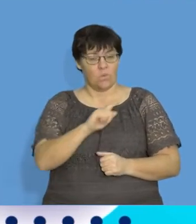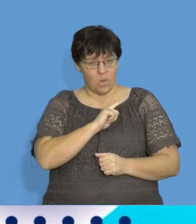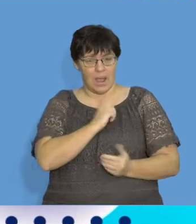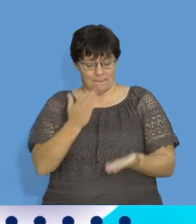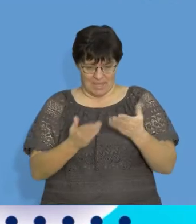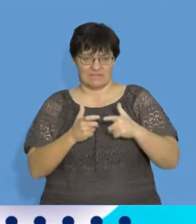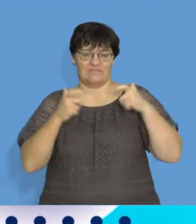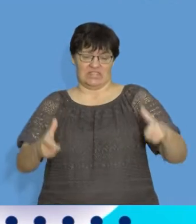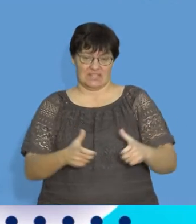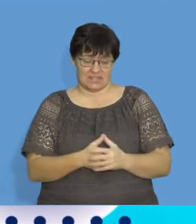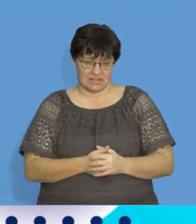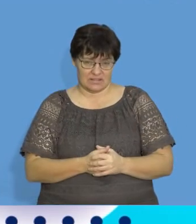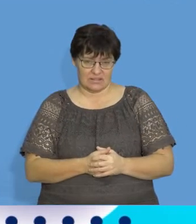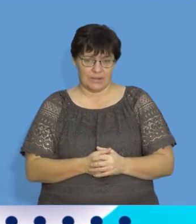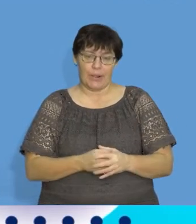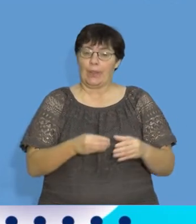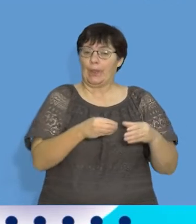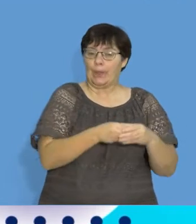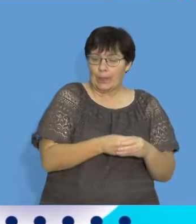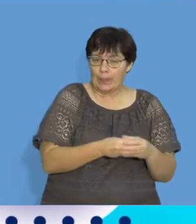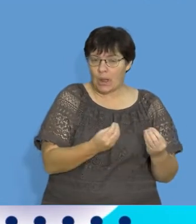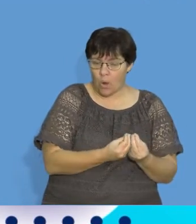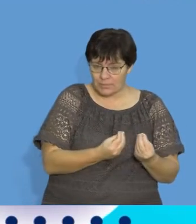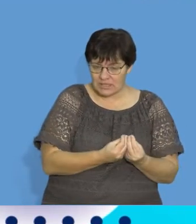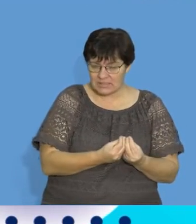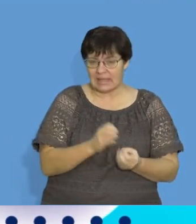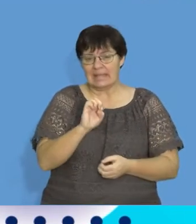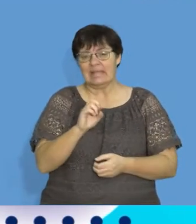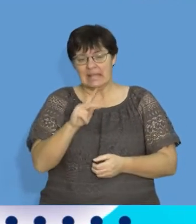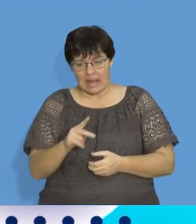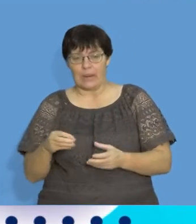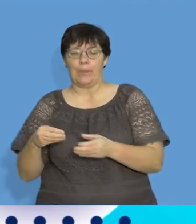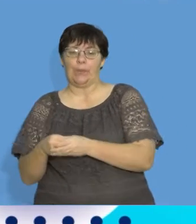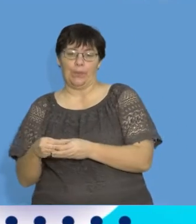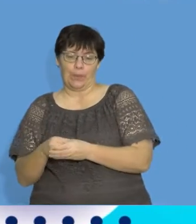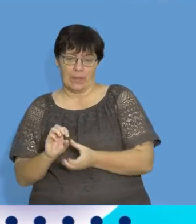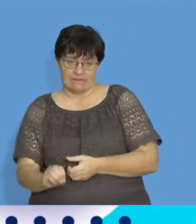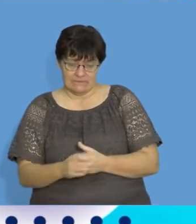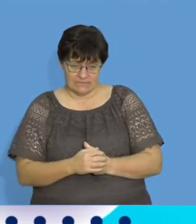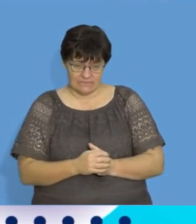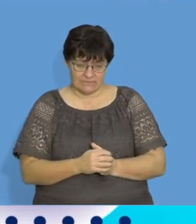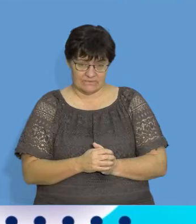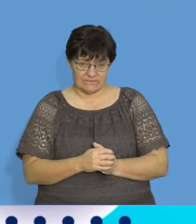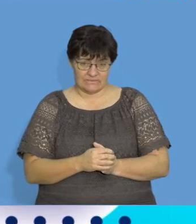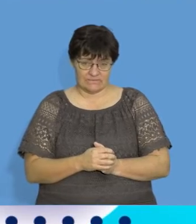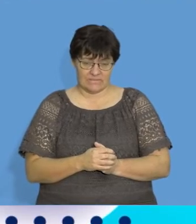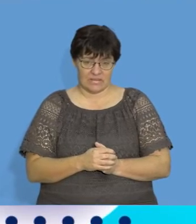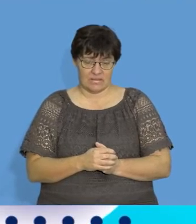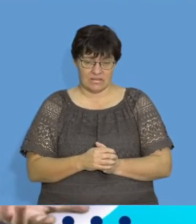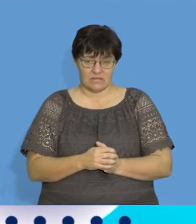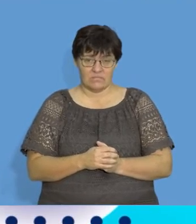because they've got a bigger mass. Smaller objects will have smaller kinetic energies.